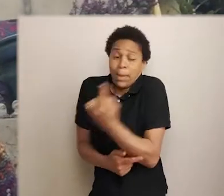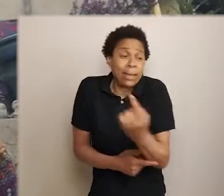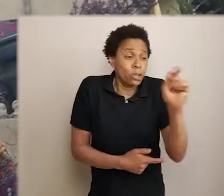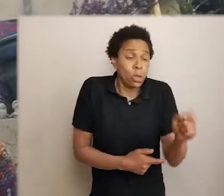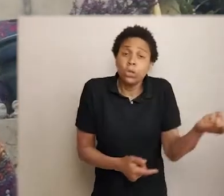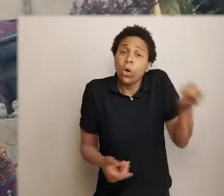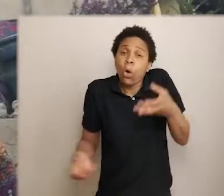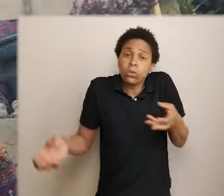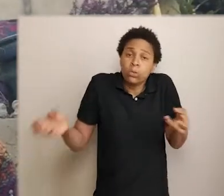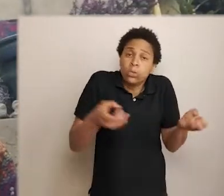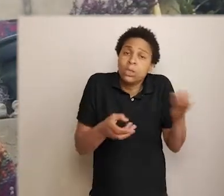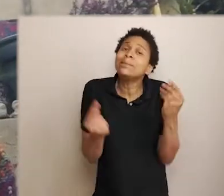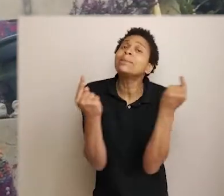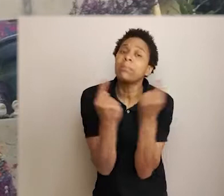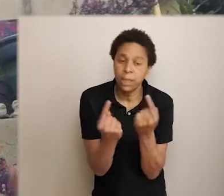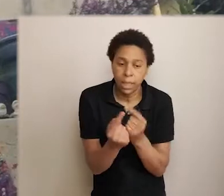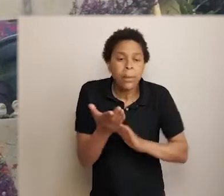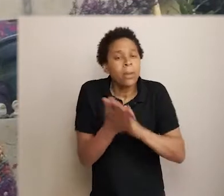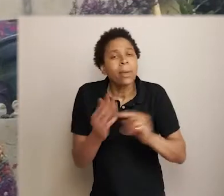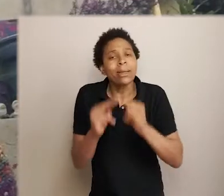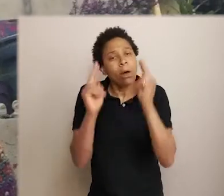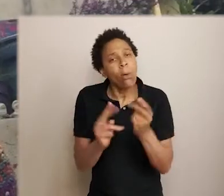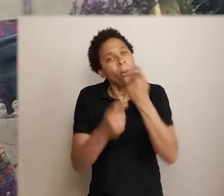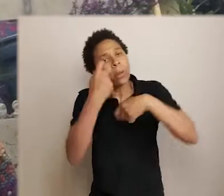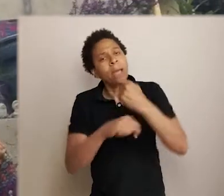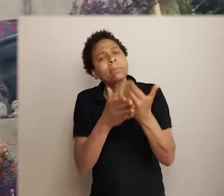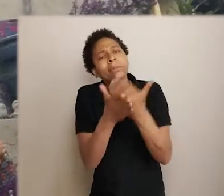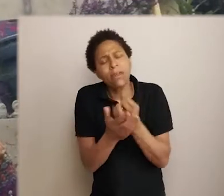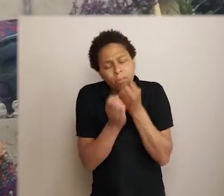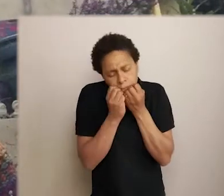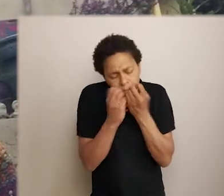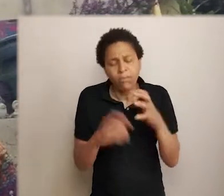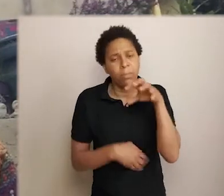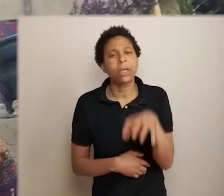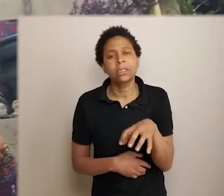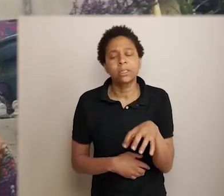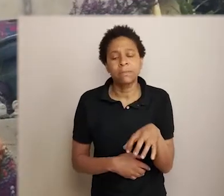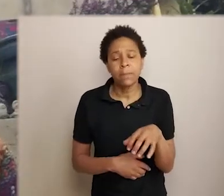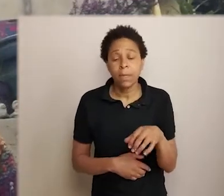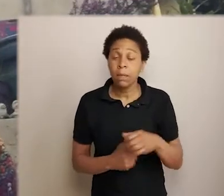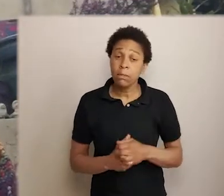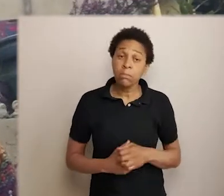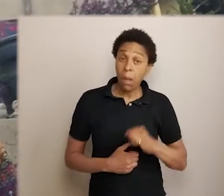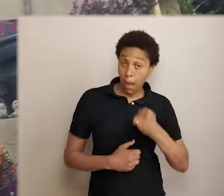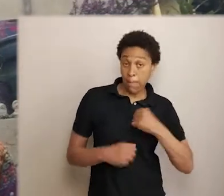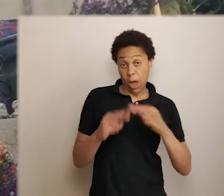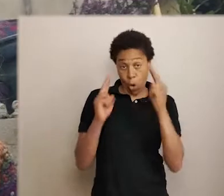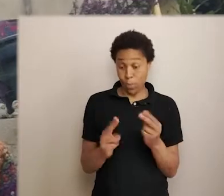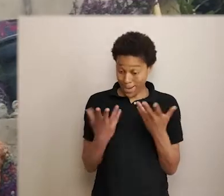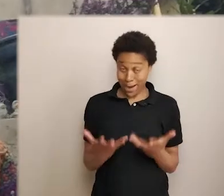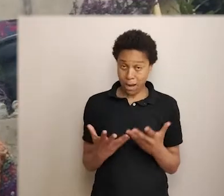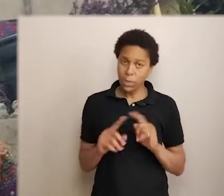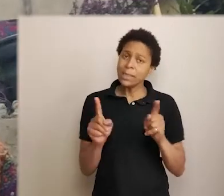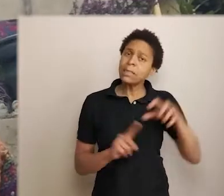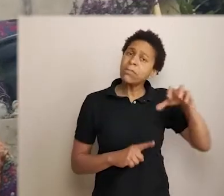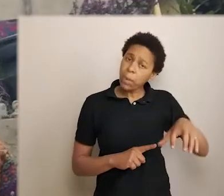make the home, a safe and lovely place. And my home, although it's a different building in a different place,